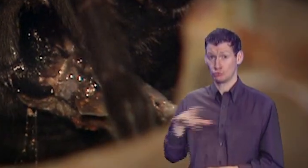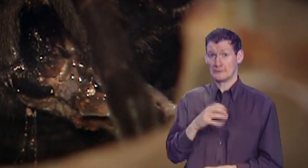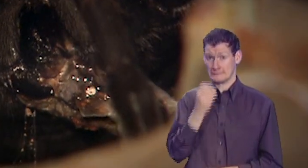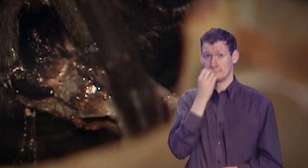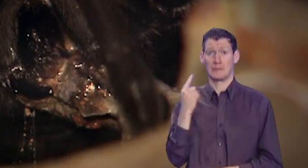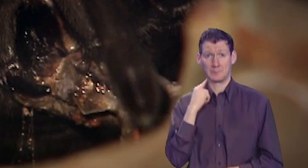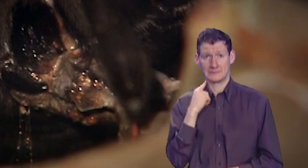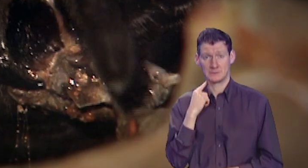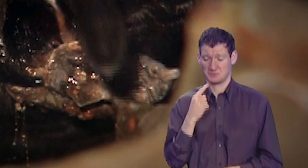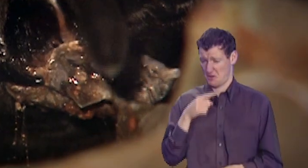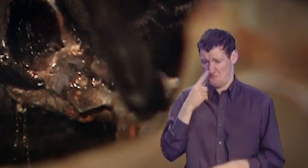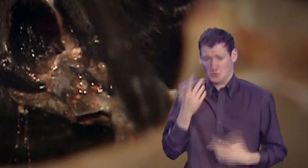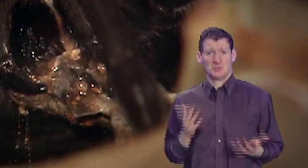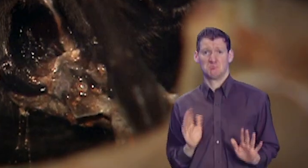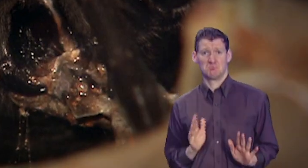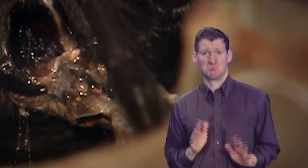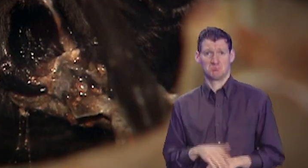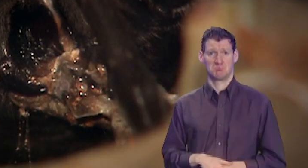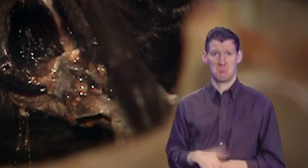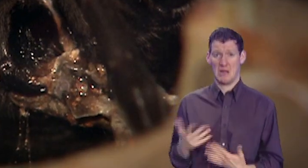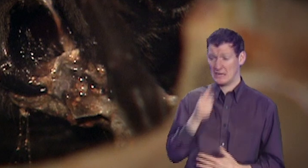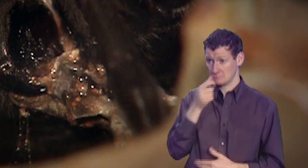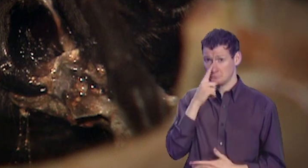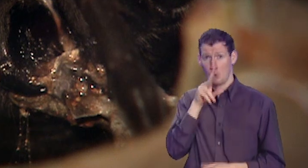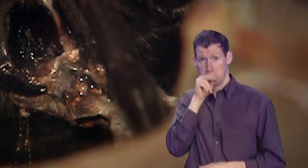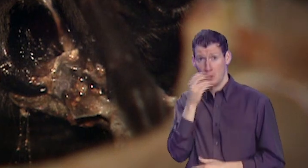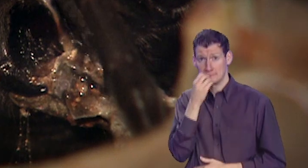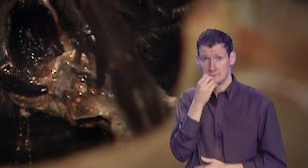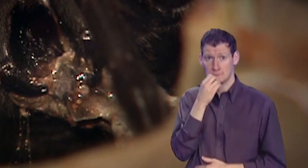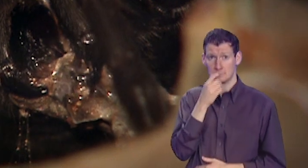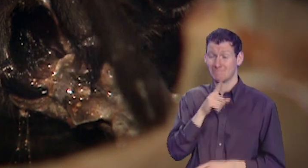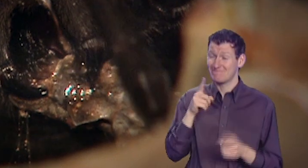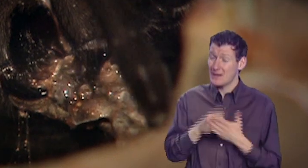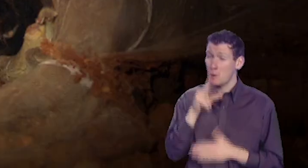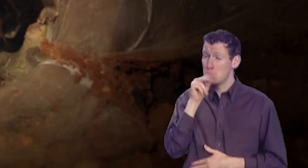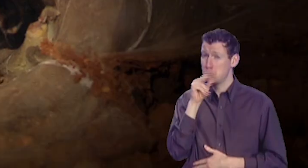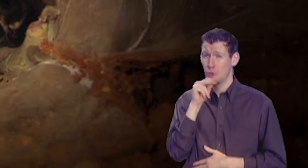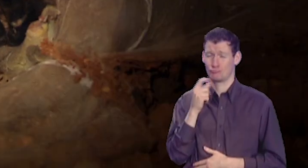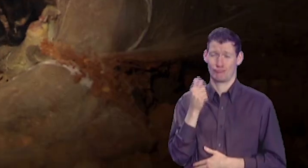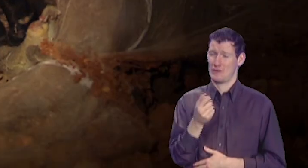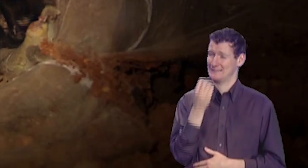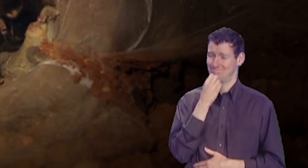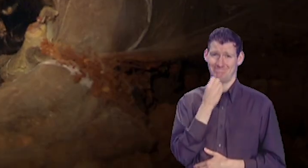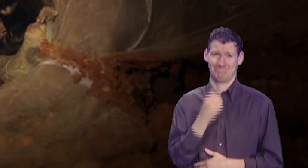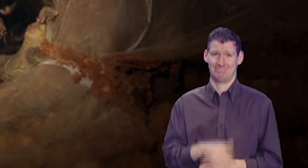Tarantulas are carnivores and not fussy. Many are known as bird-eating spiders, but in fact, birds are rarely on the